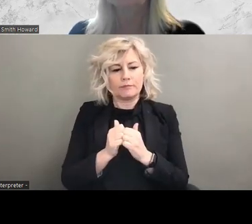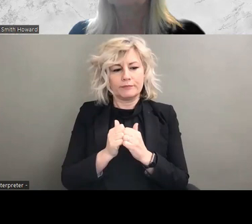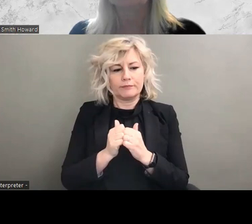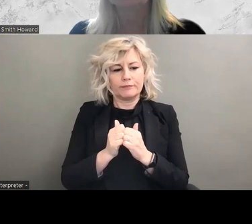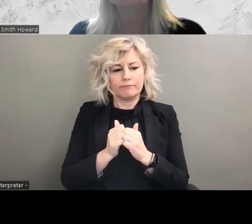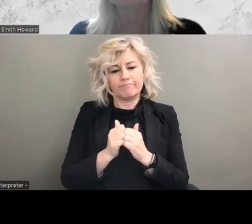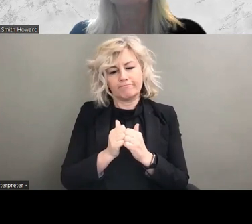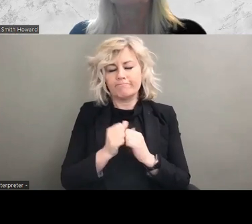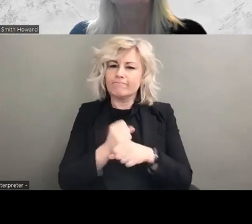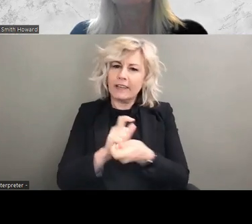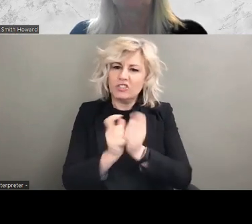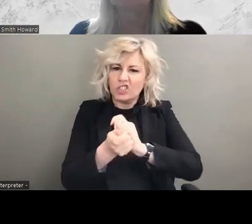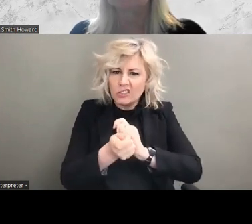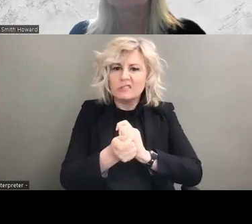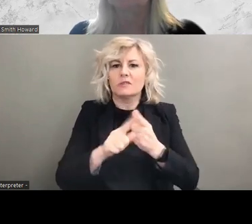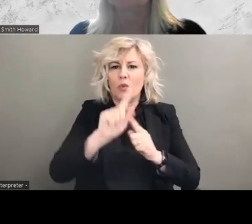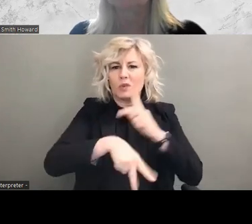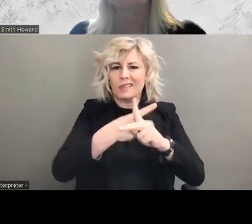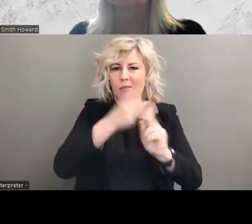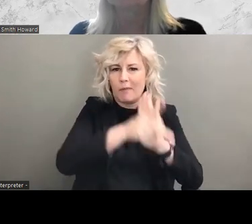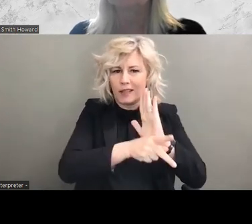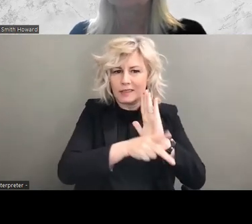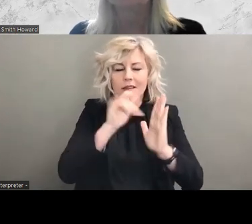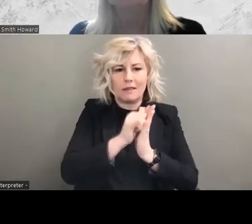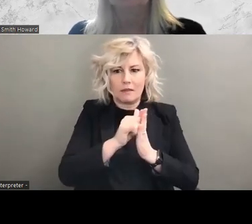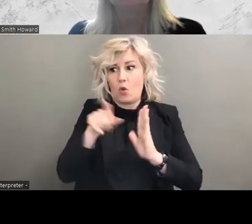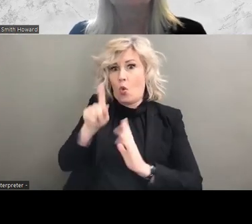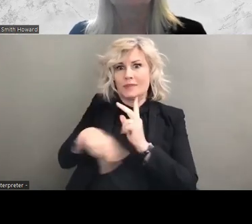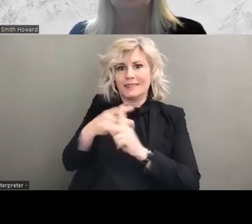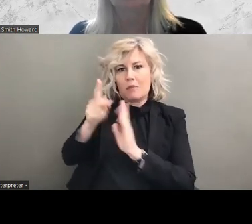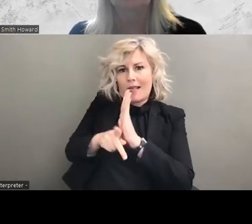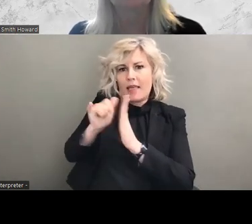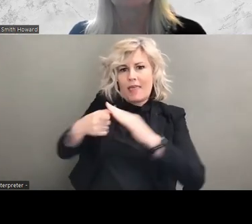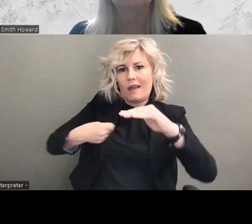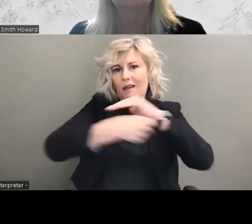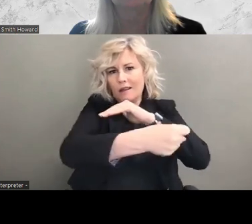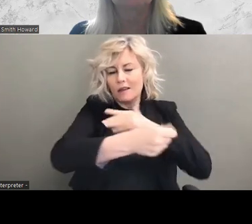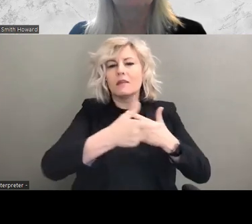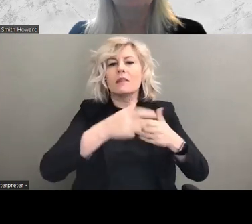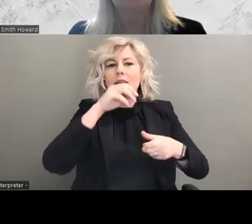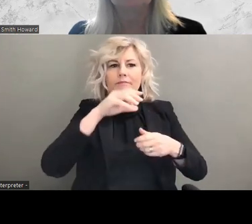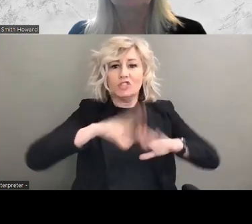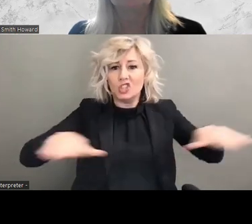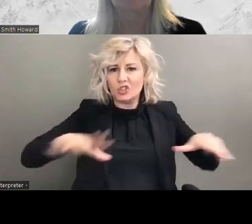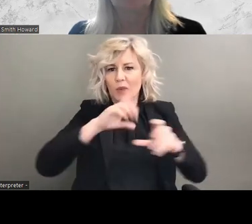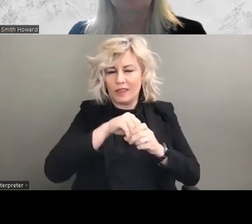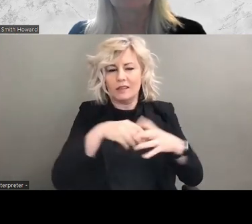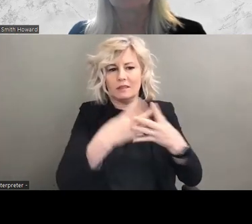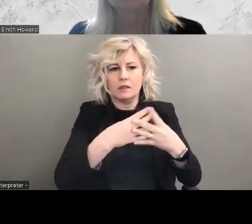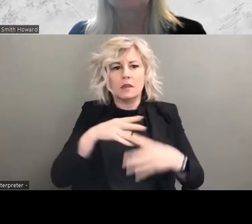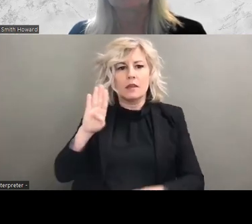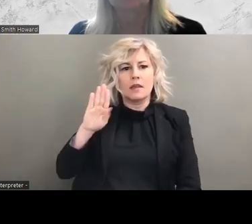make changes to those policies, the policies that place children unnecessarily in institutions. Bazelon's